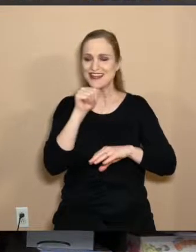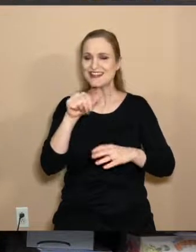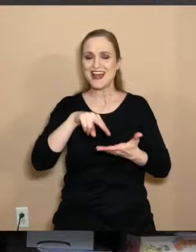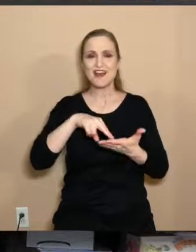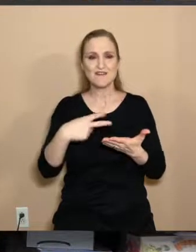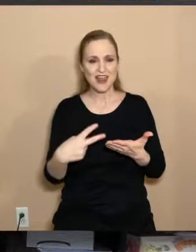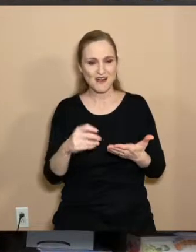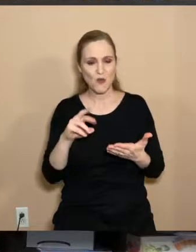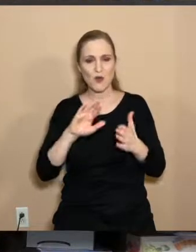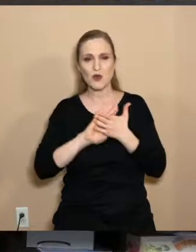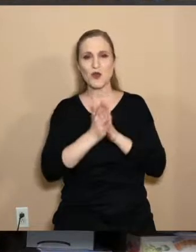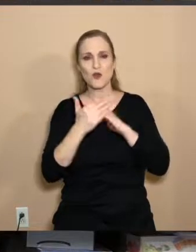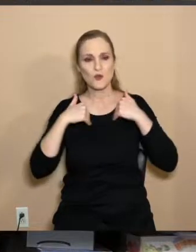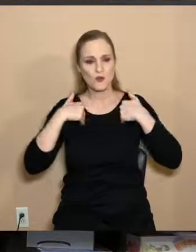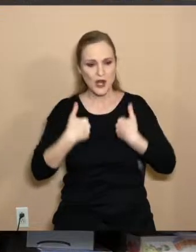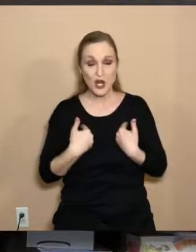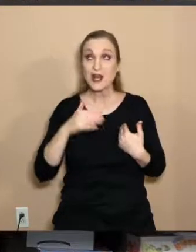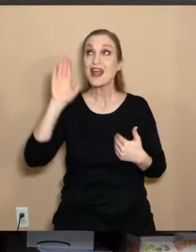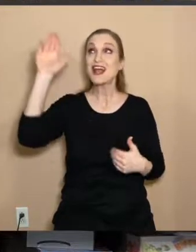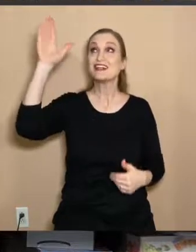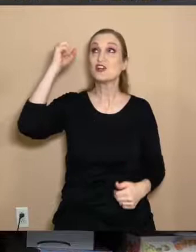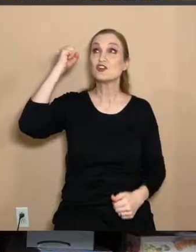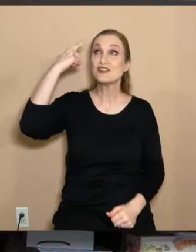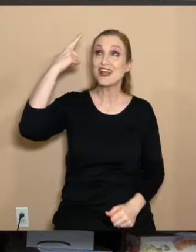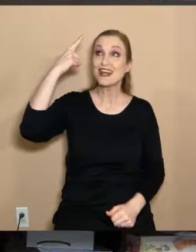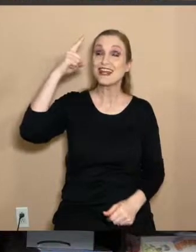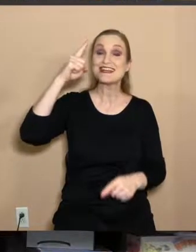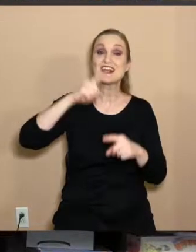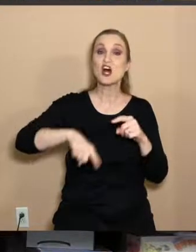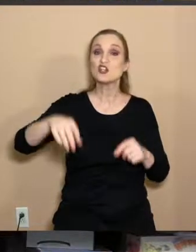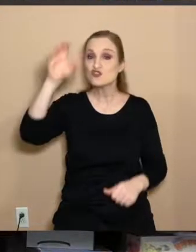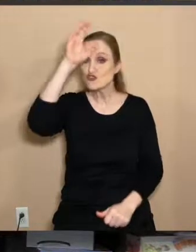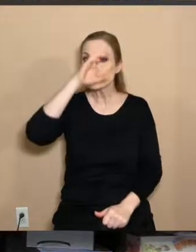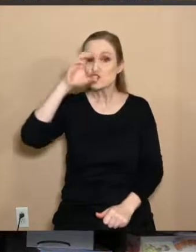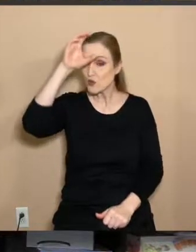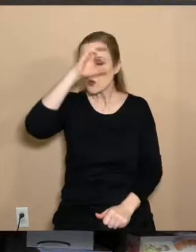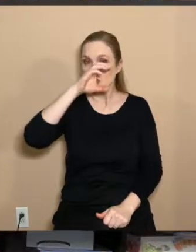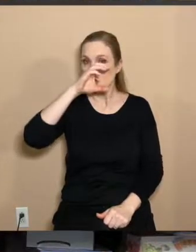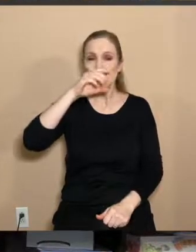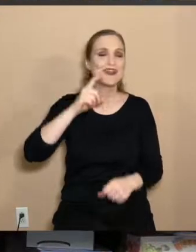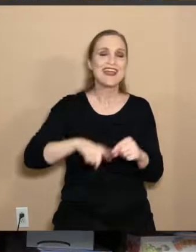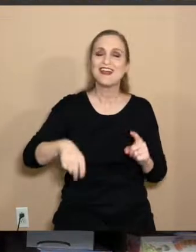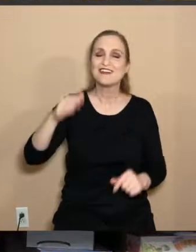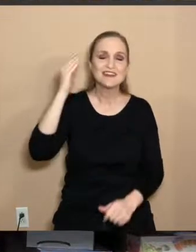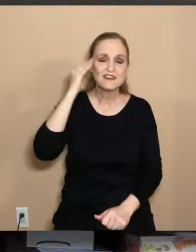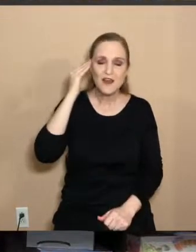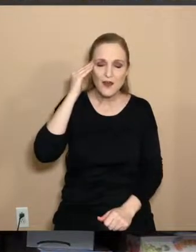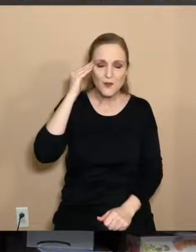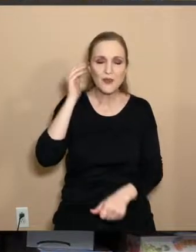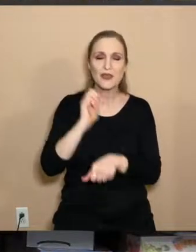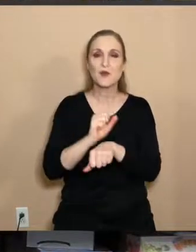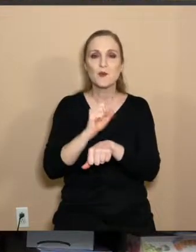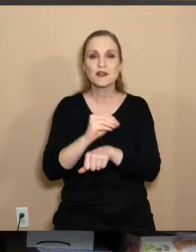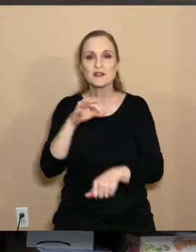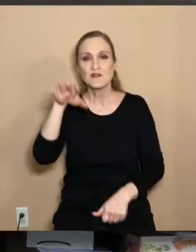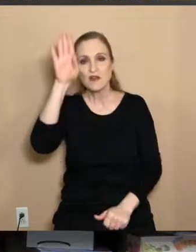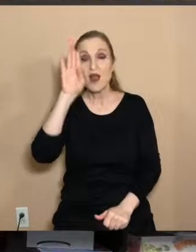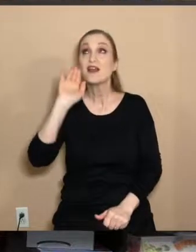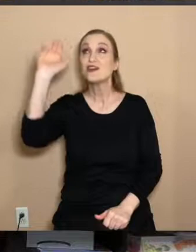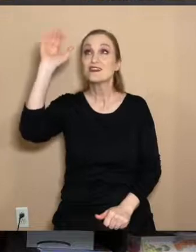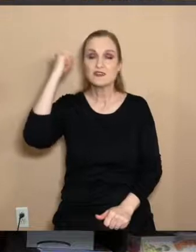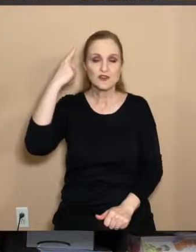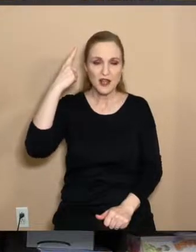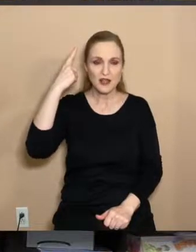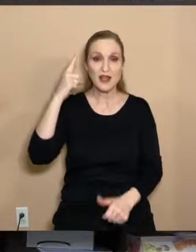grow weary. And listen to this, his understanding is unsearchable. We can't know the workings of God, his